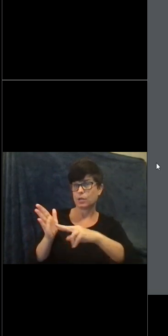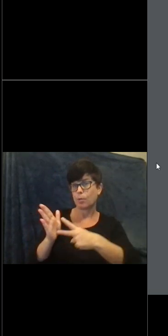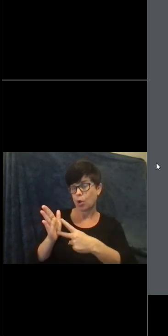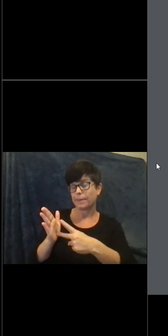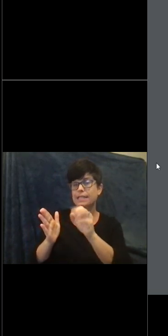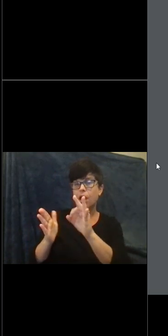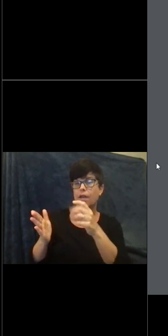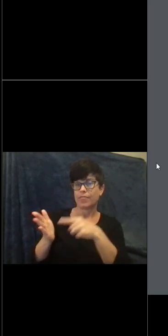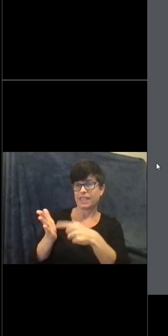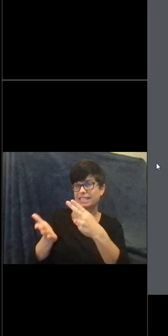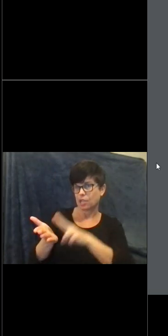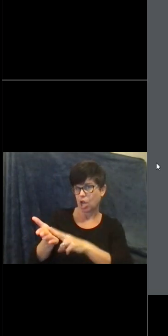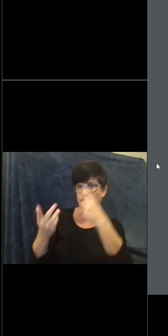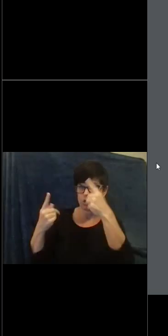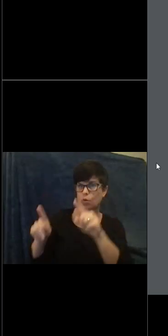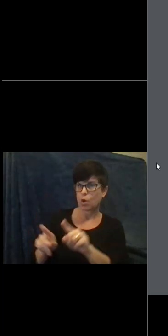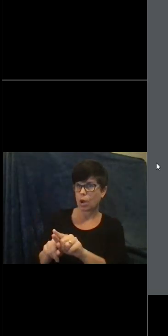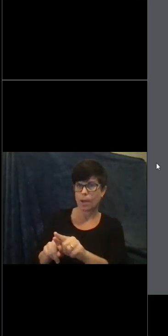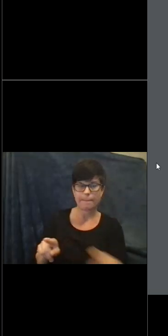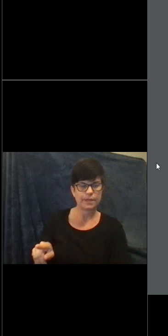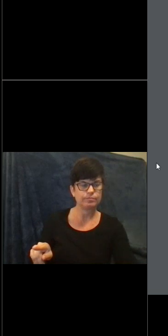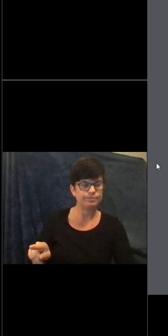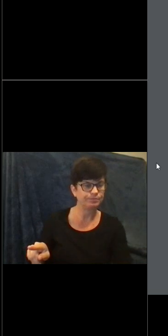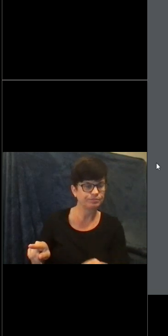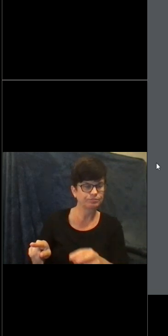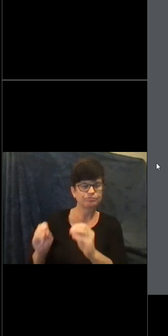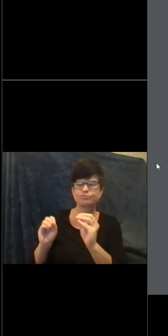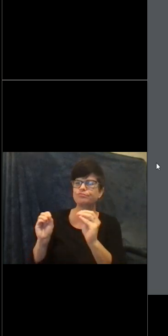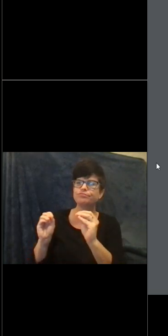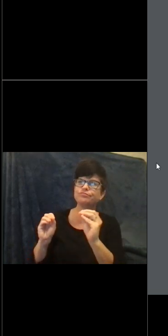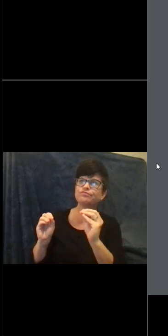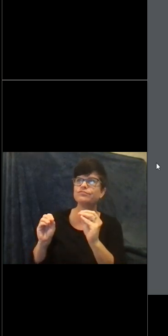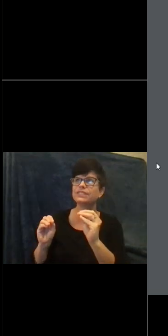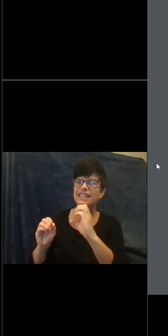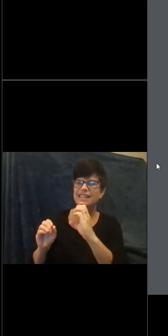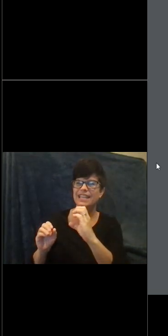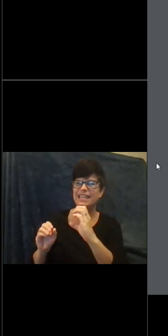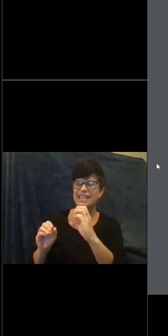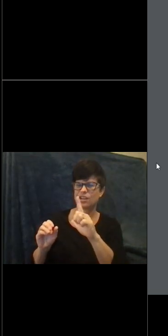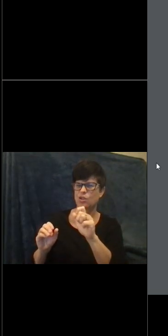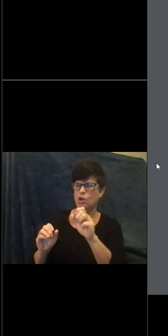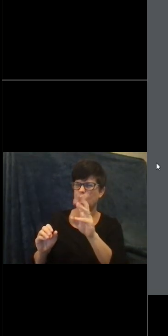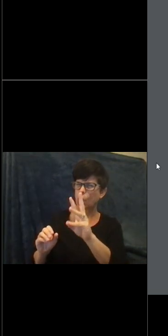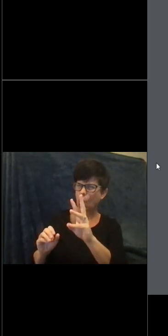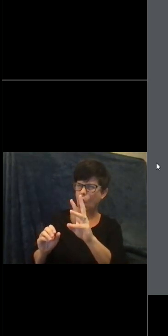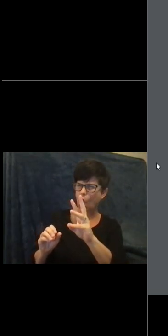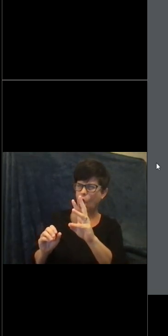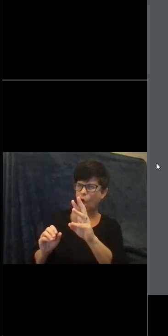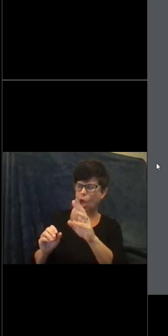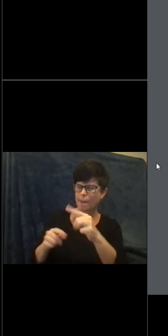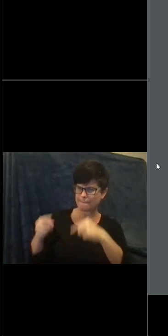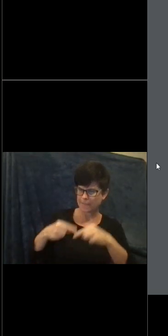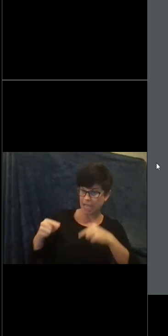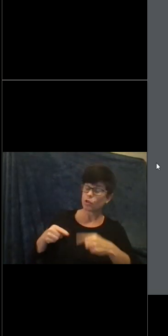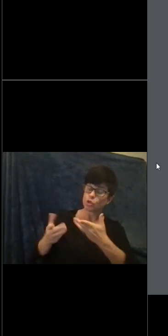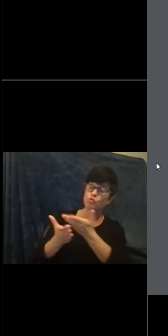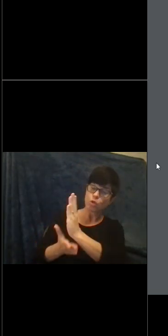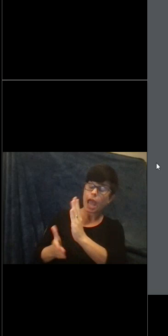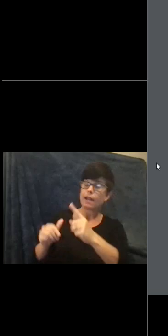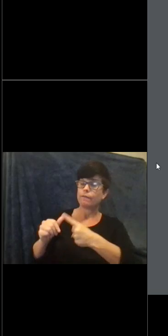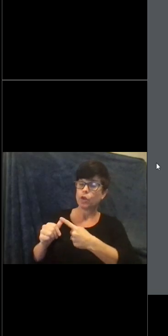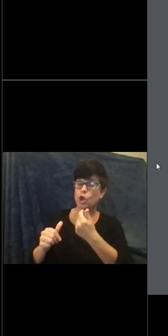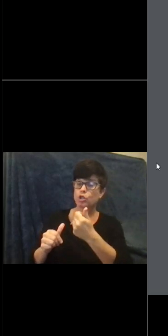And so there is no sort of clawback provision in the way that we have in some other agreements, but there was a right of first refusal, and then just the